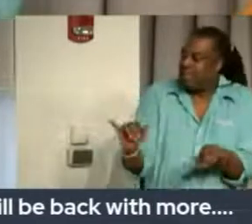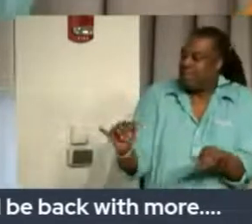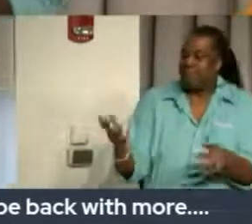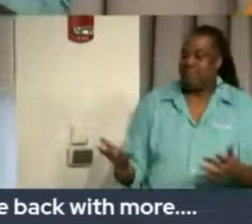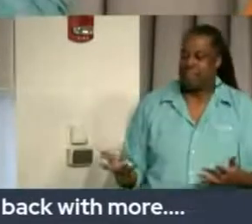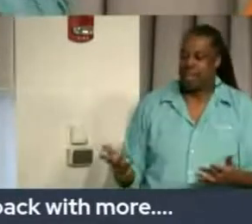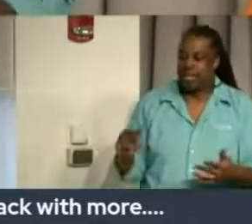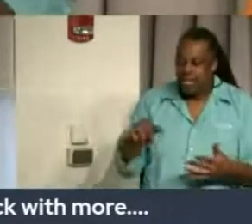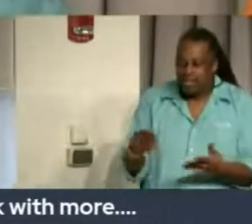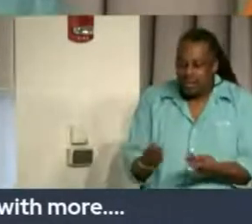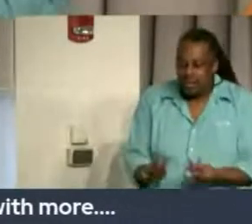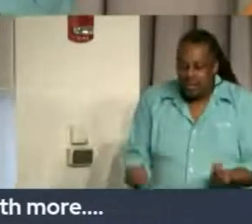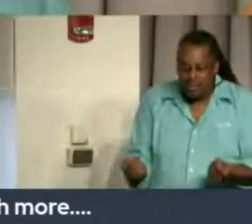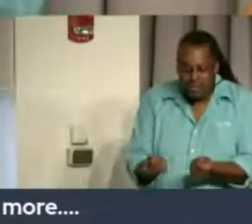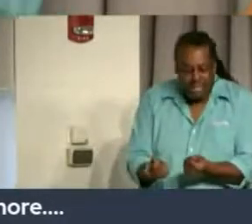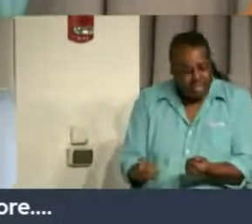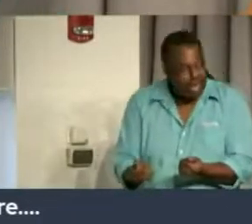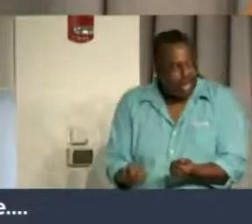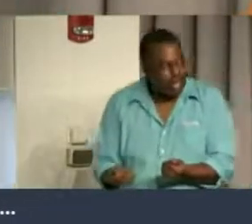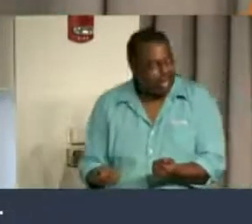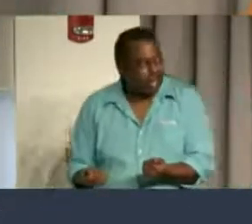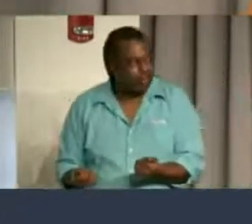This land, this Turtle Island,